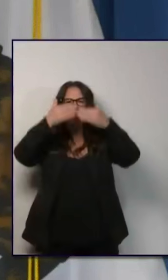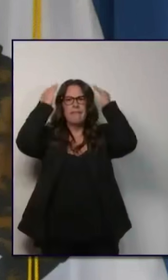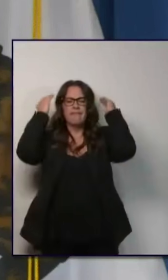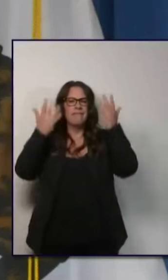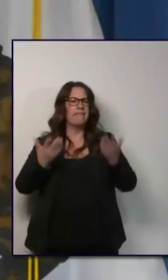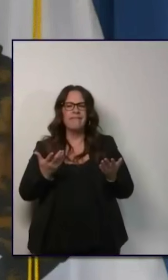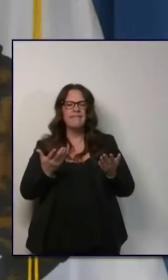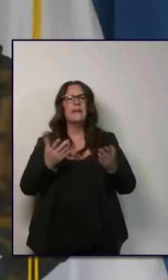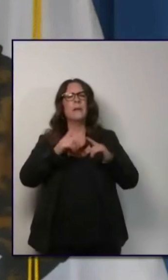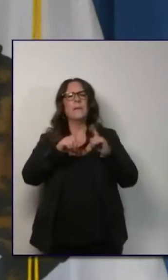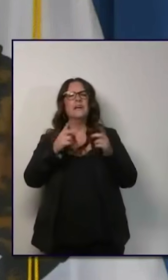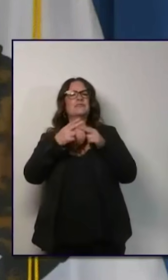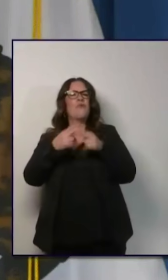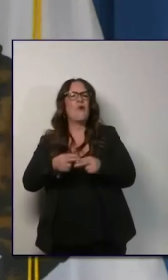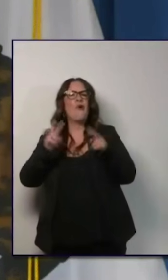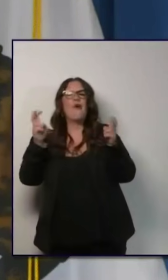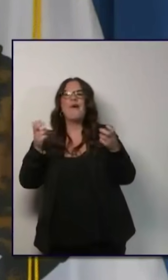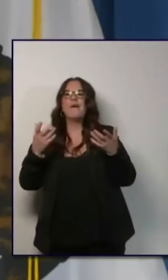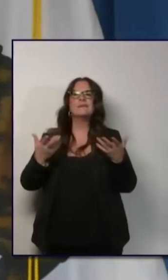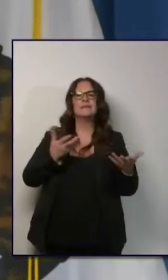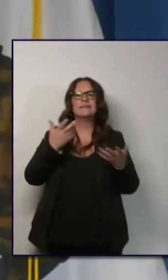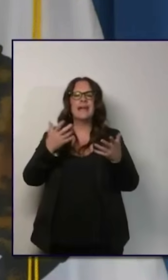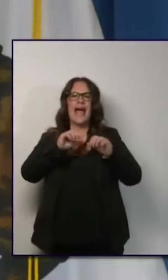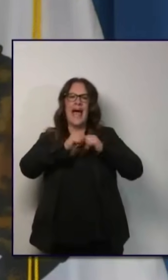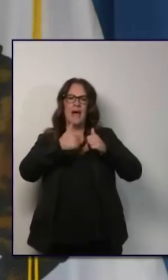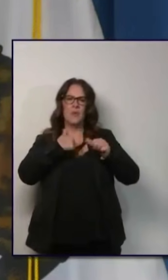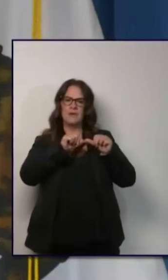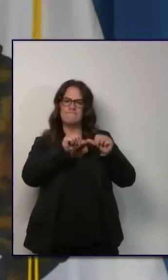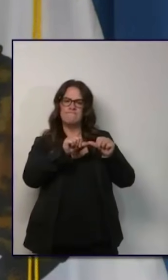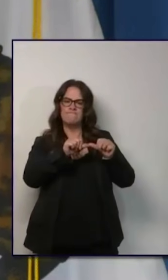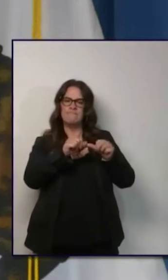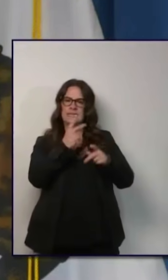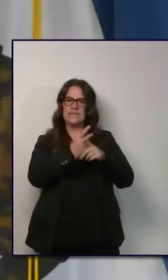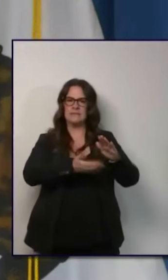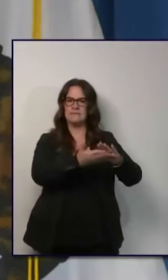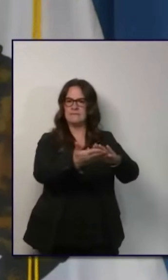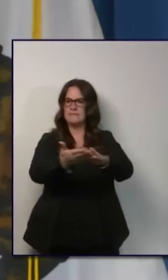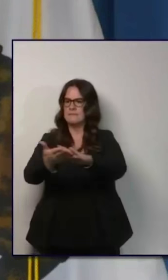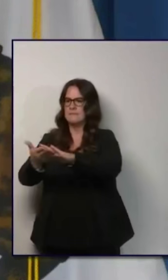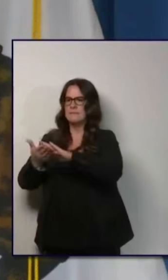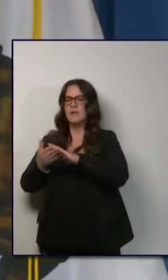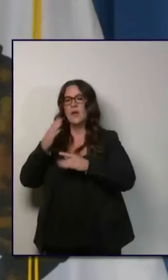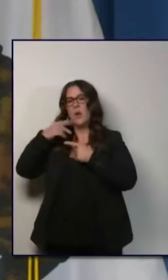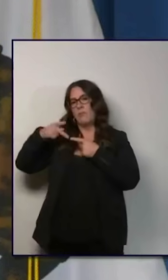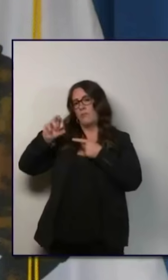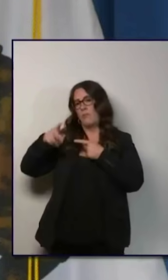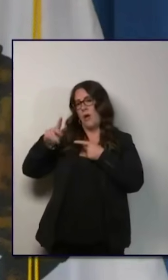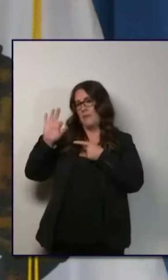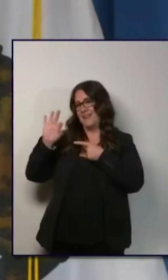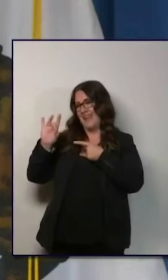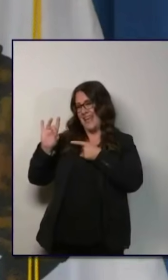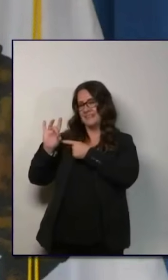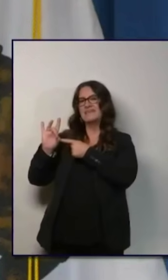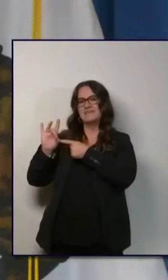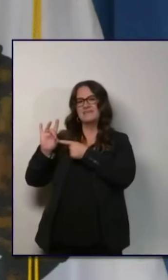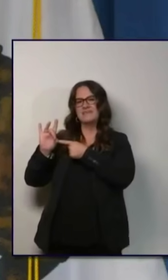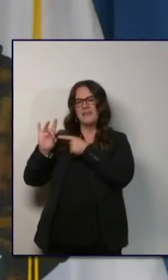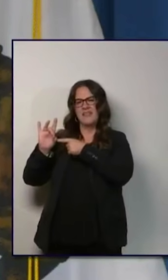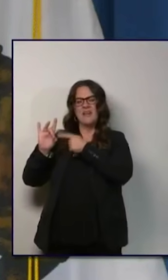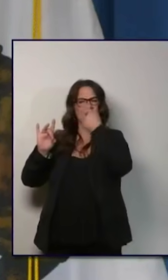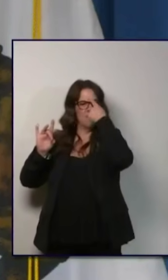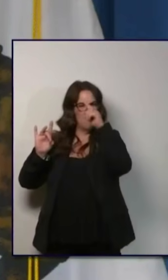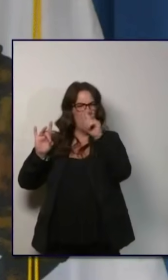called the maintenance factor. There's a lot of complexities around how Proposition 98 was advanced to protect